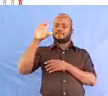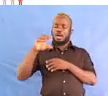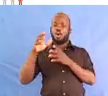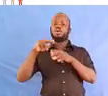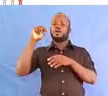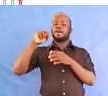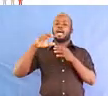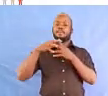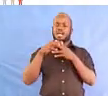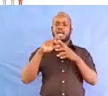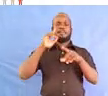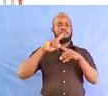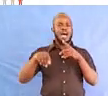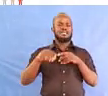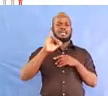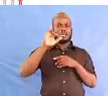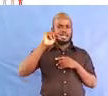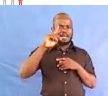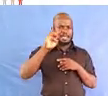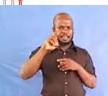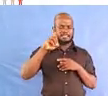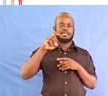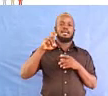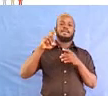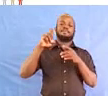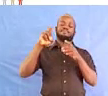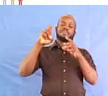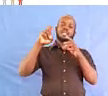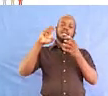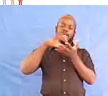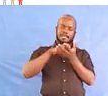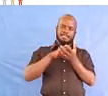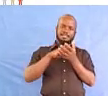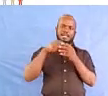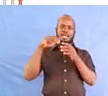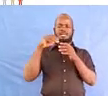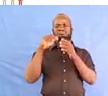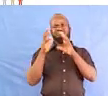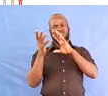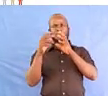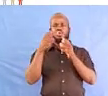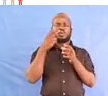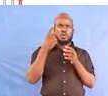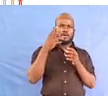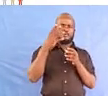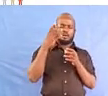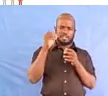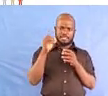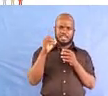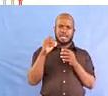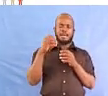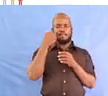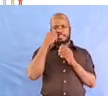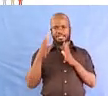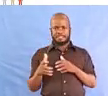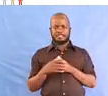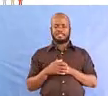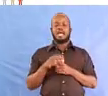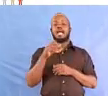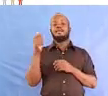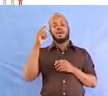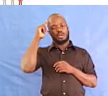case outside of Africa or in North America, but he was the index case in a large cluster of 248 patients